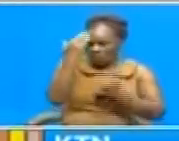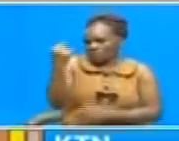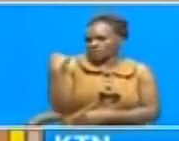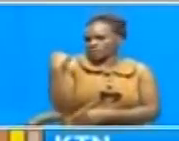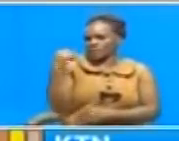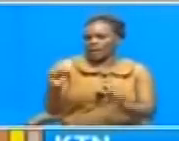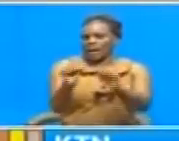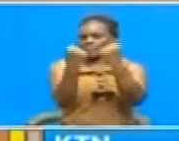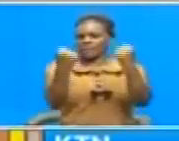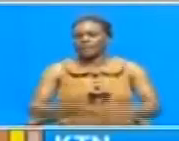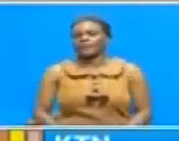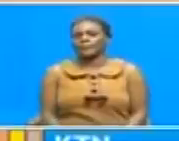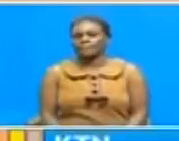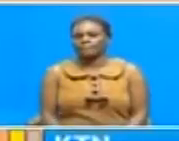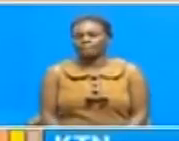recent developments.